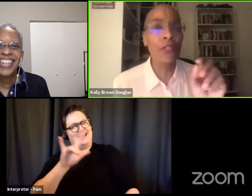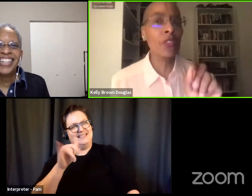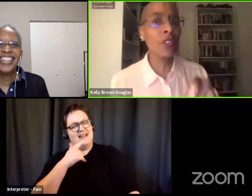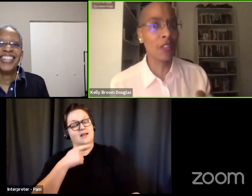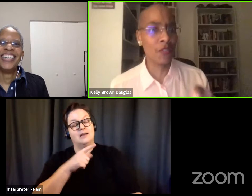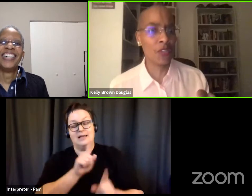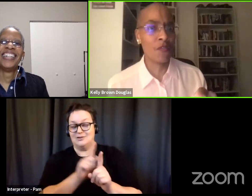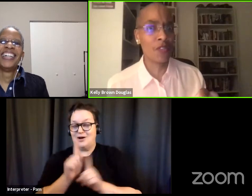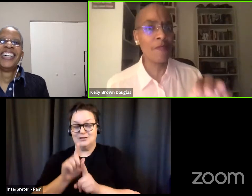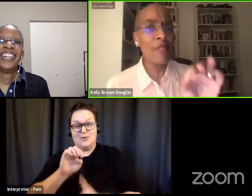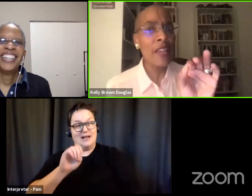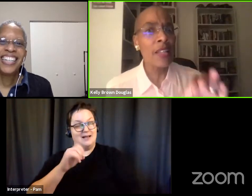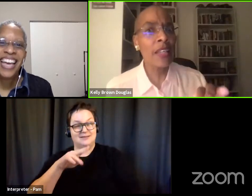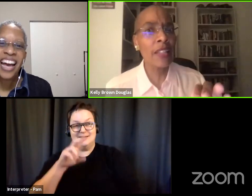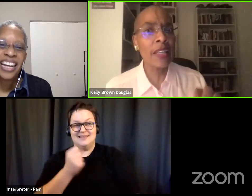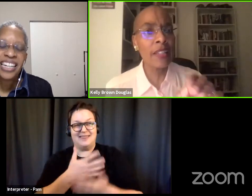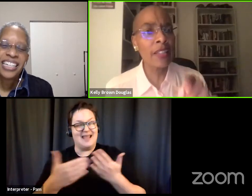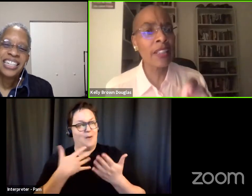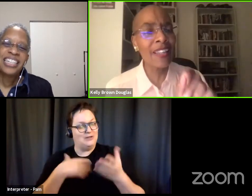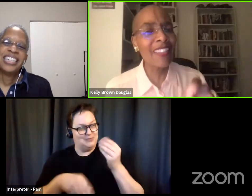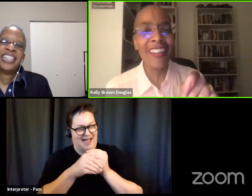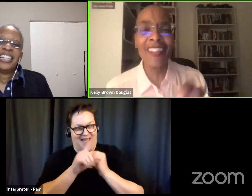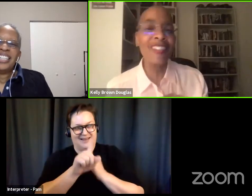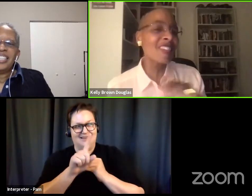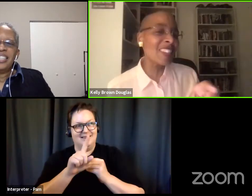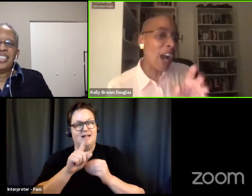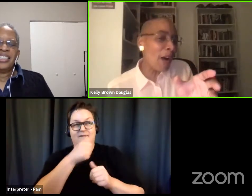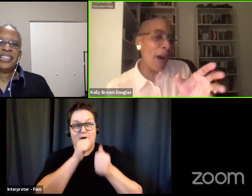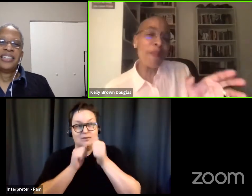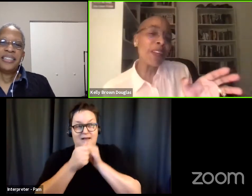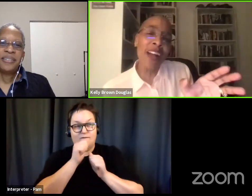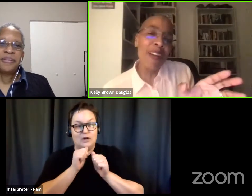thing of suffering.